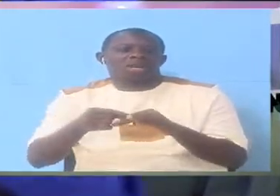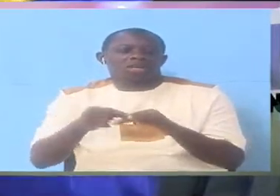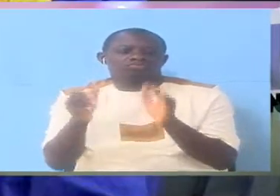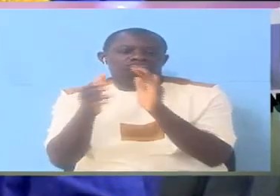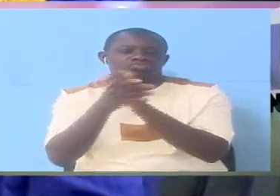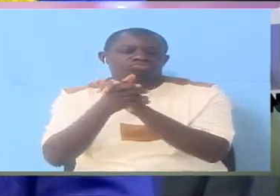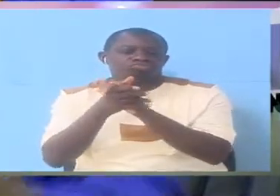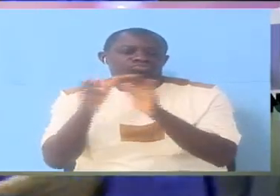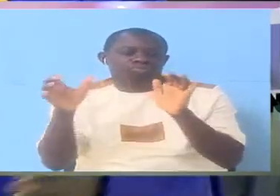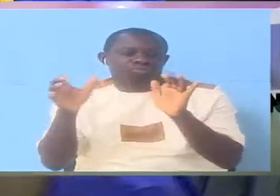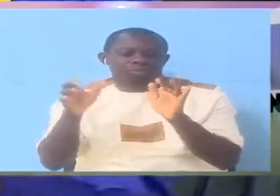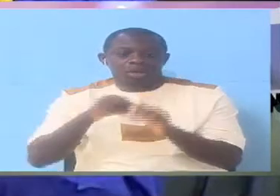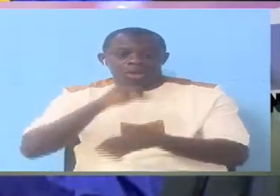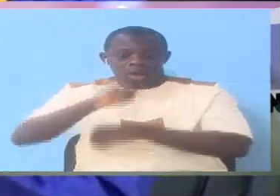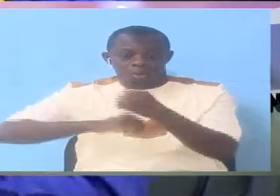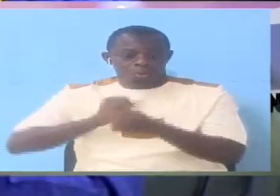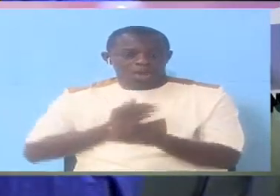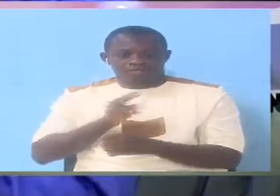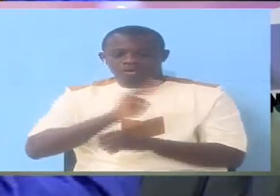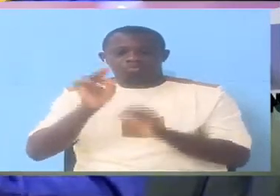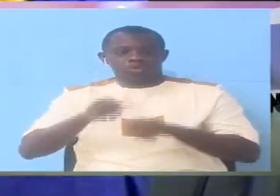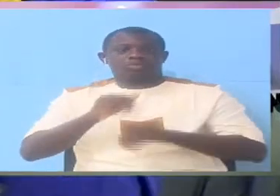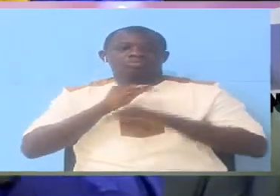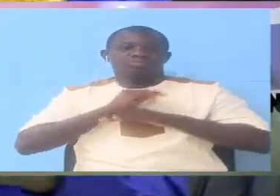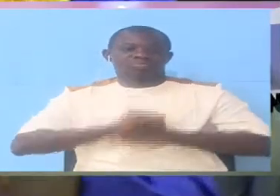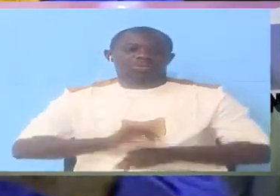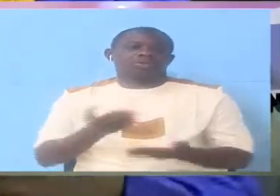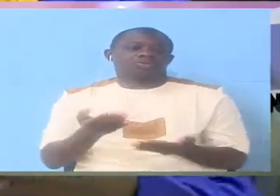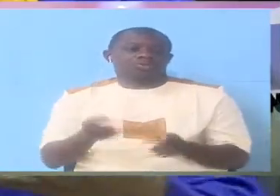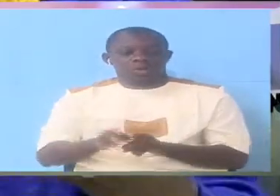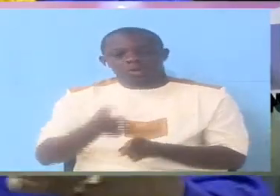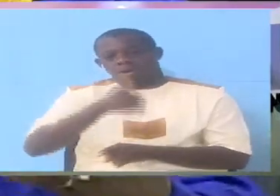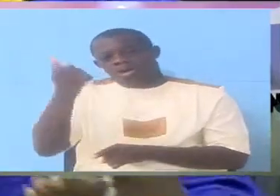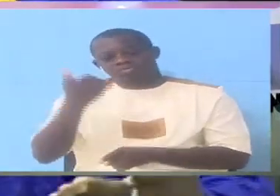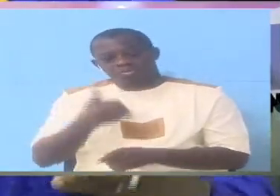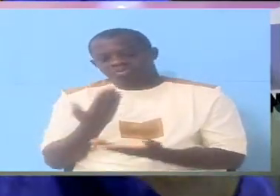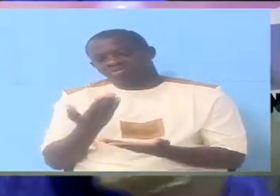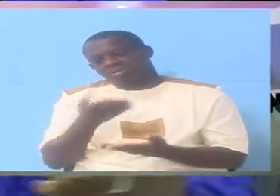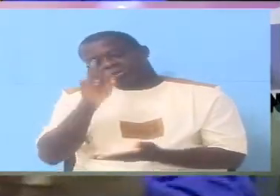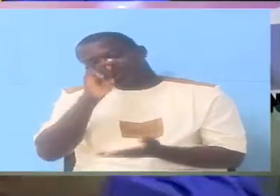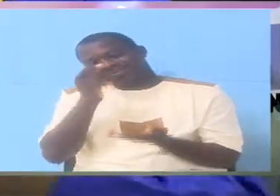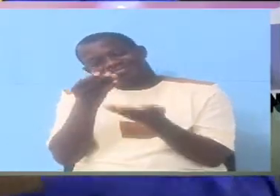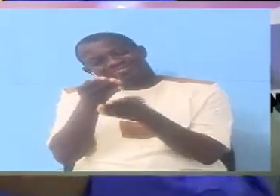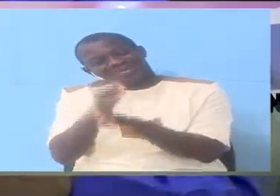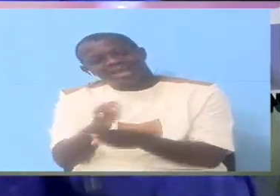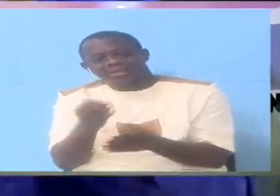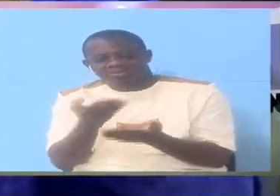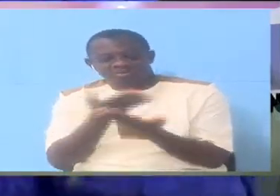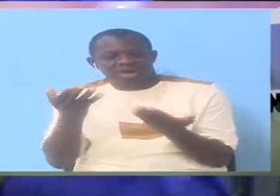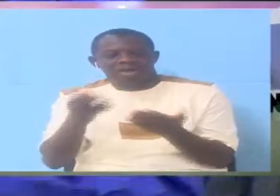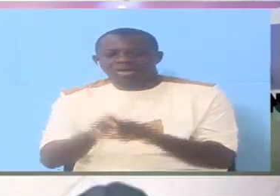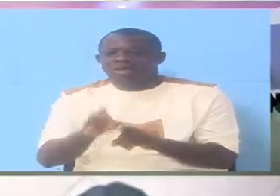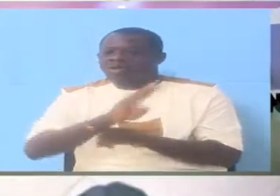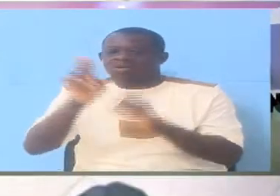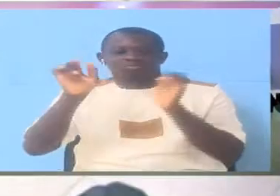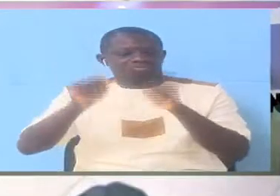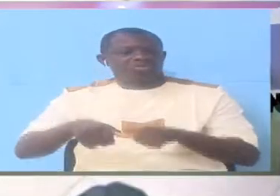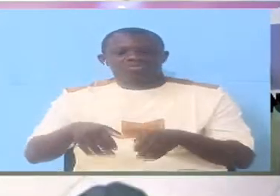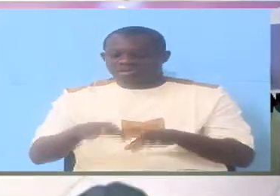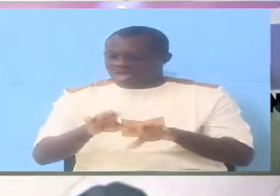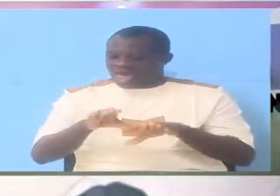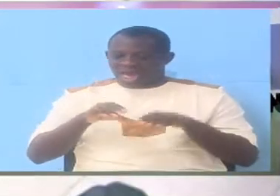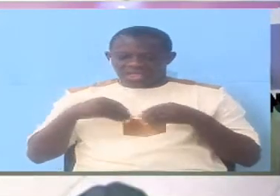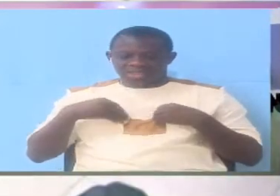la football banda. Some people dol bige wol fata because of maybe heart ima fen ko